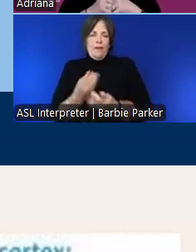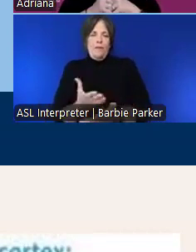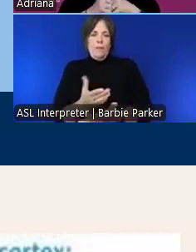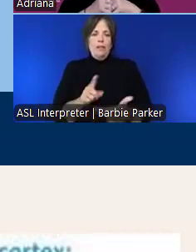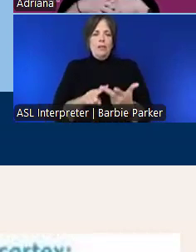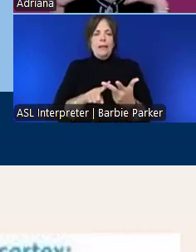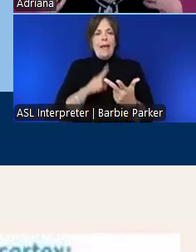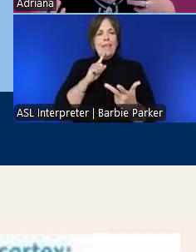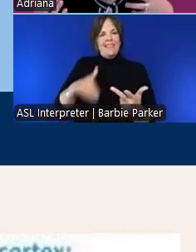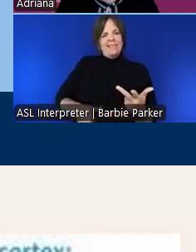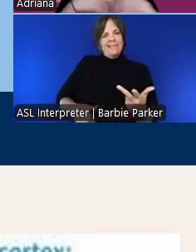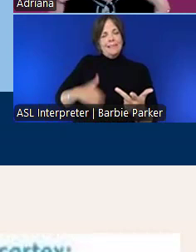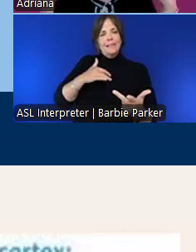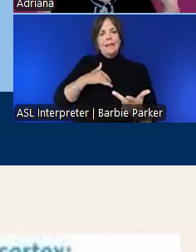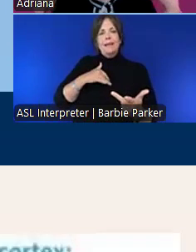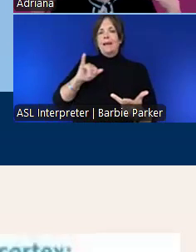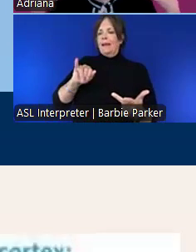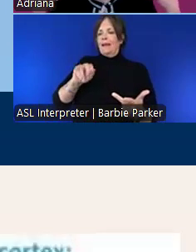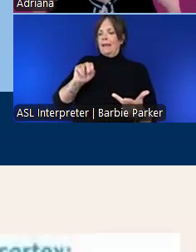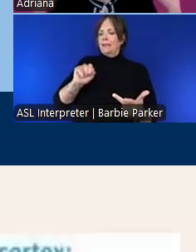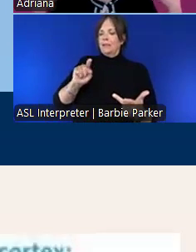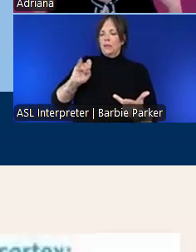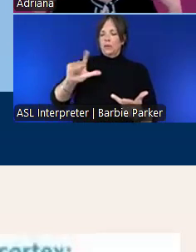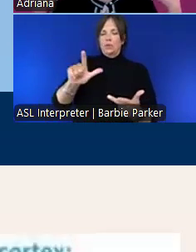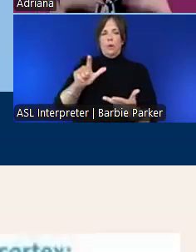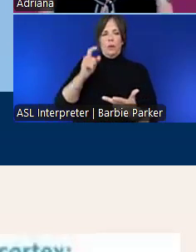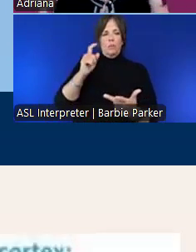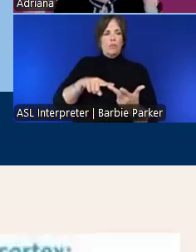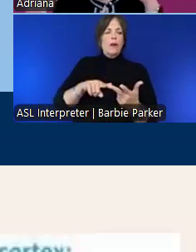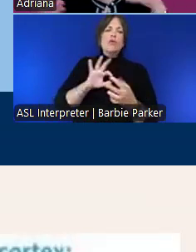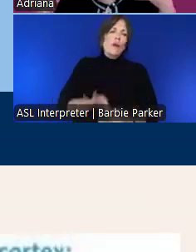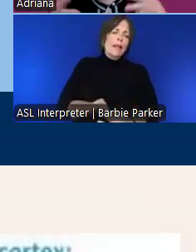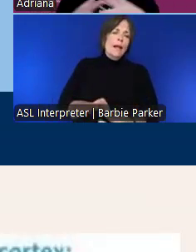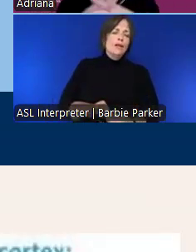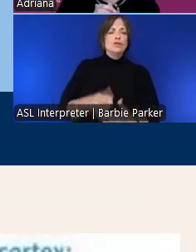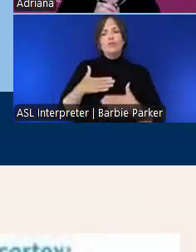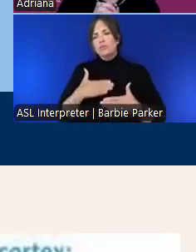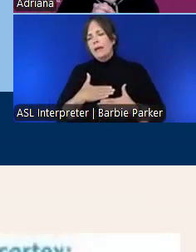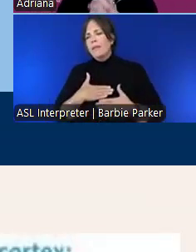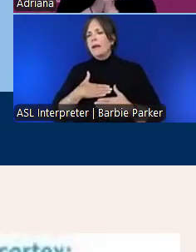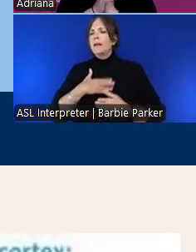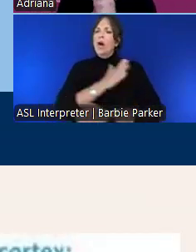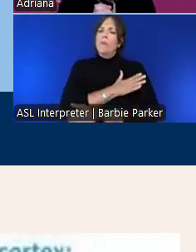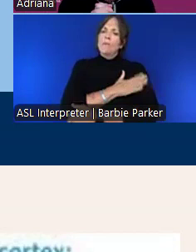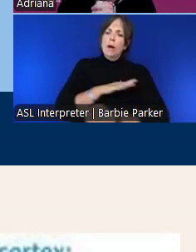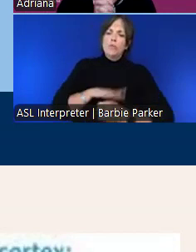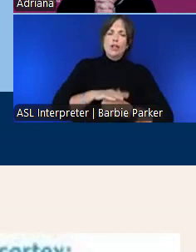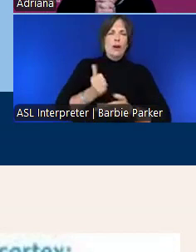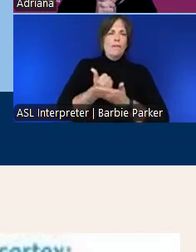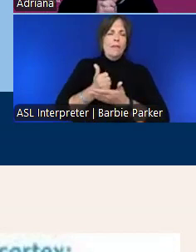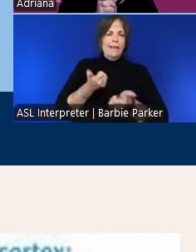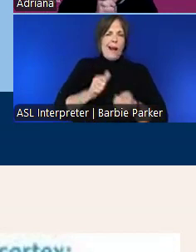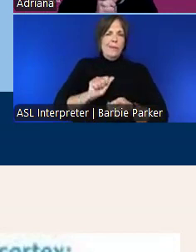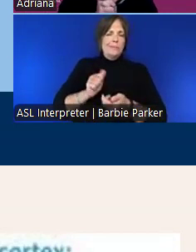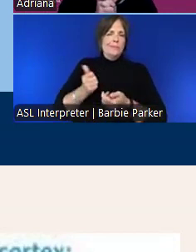brain, which, you know, deals with breathing, blood pressure, and all the things that are unconscious. And so what happens during